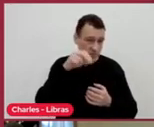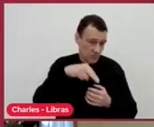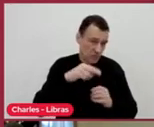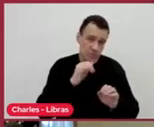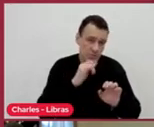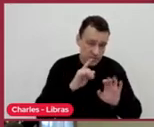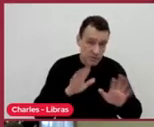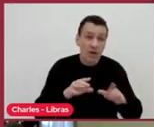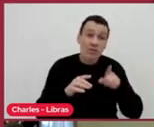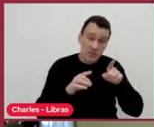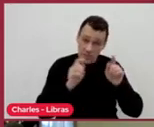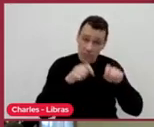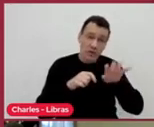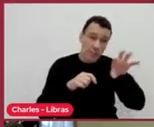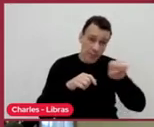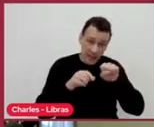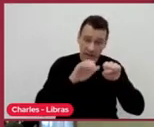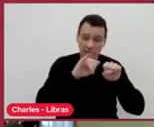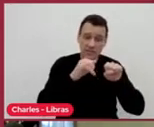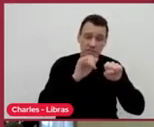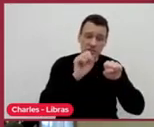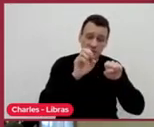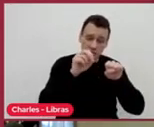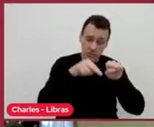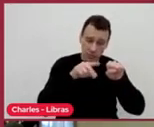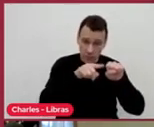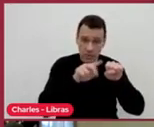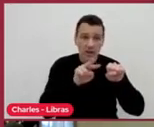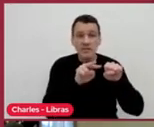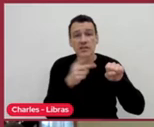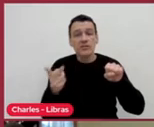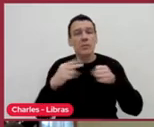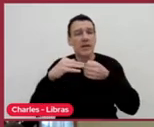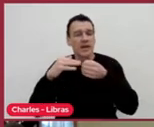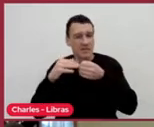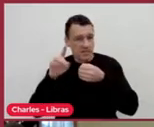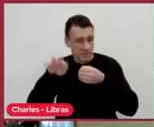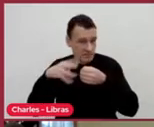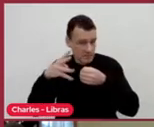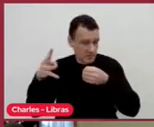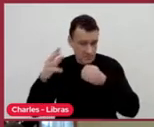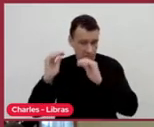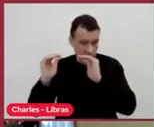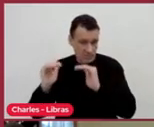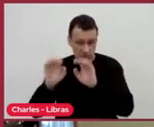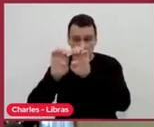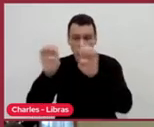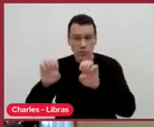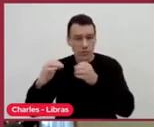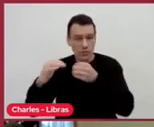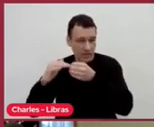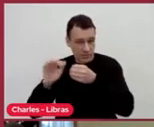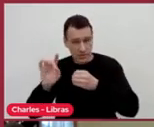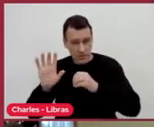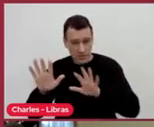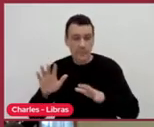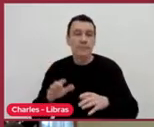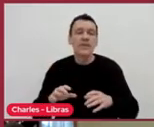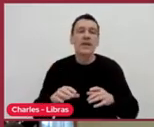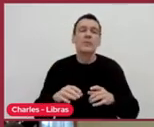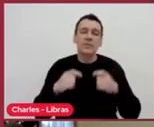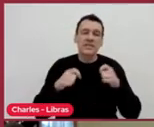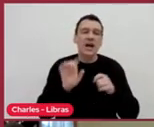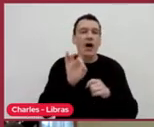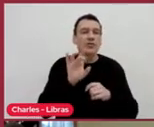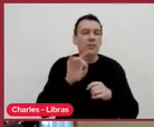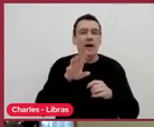this JSON into a data structure, and the page will automatically refresh